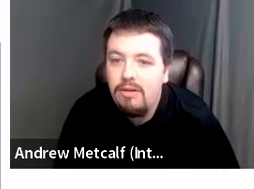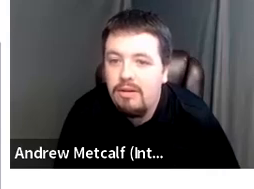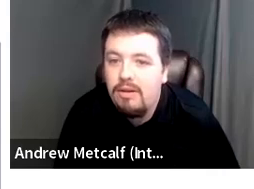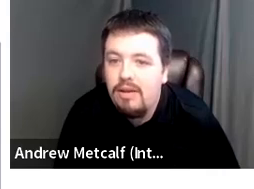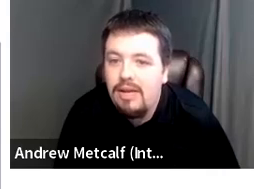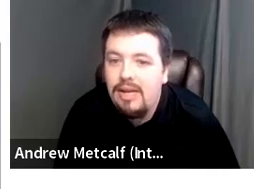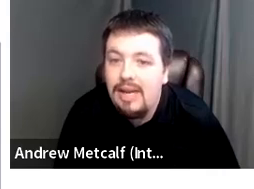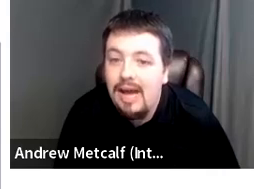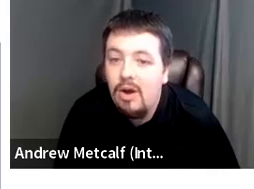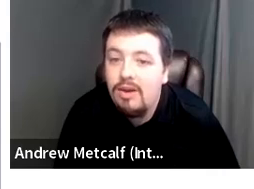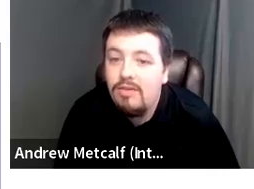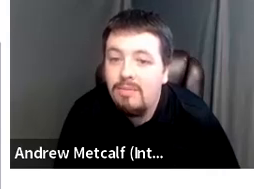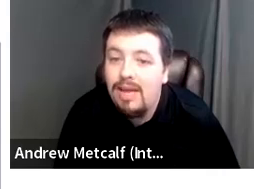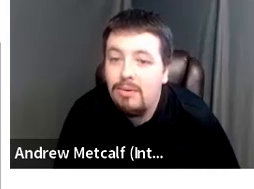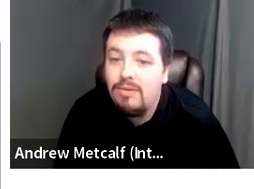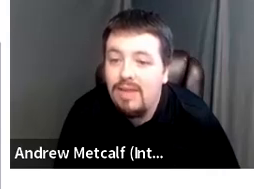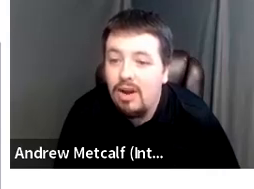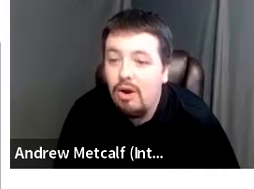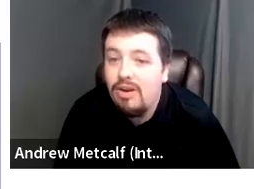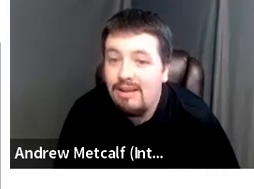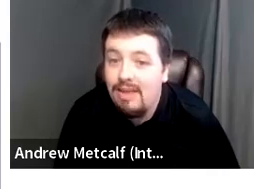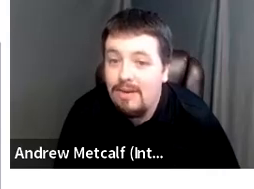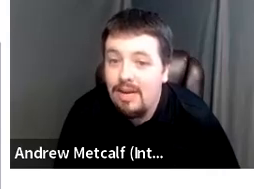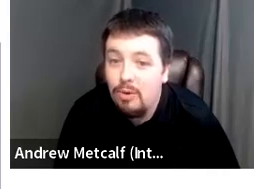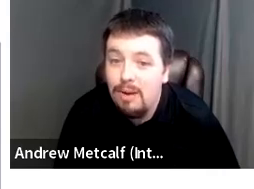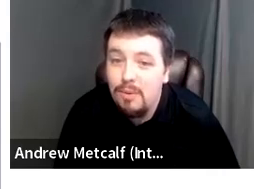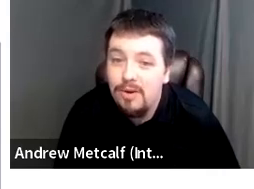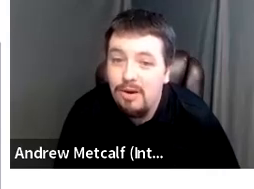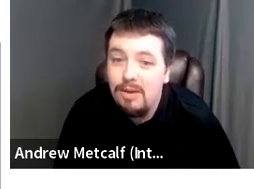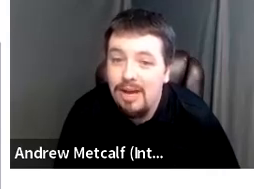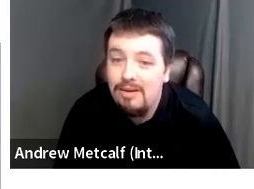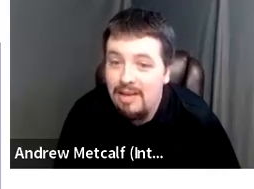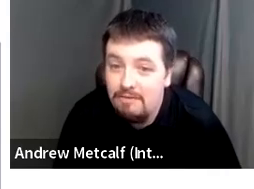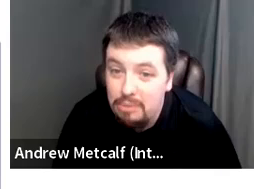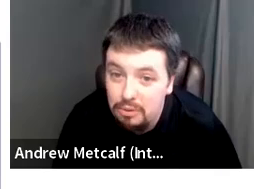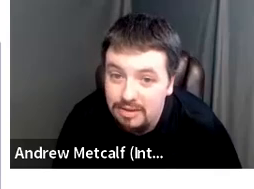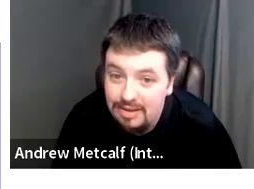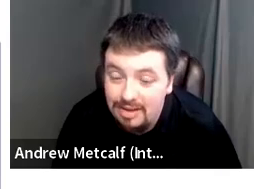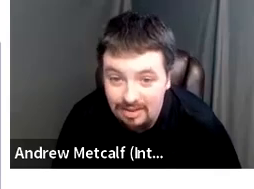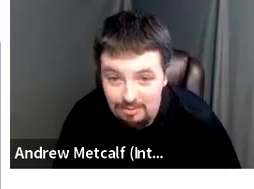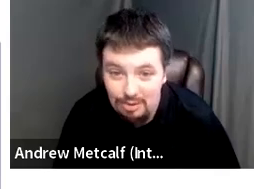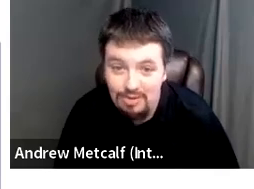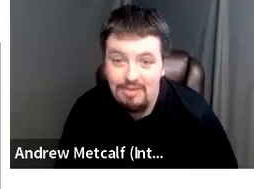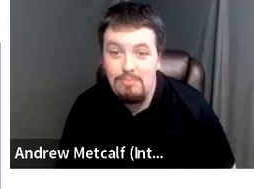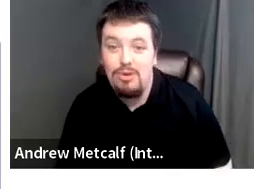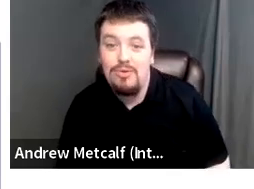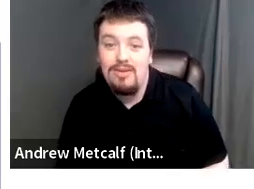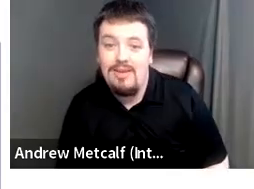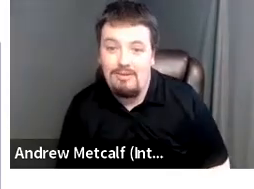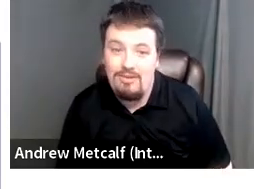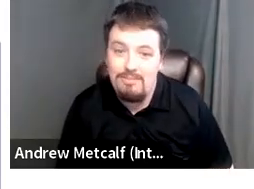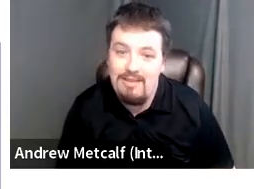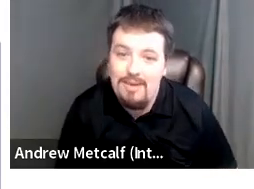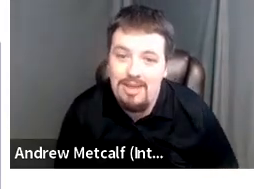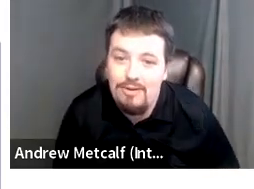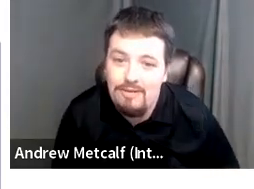profound. Now, here's some labels that aren't accepted anymore. Remember, we were talking about deaf mute. They would used to say mute.